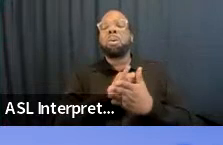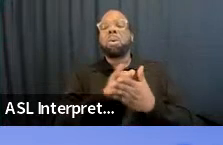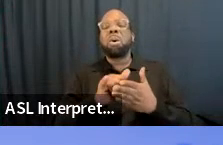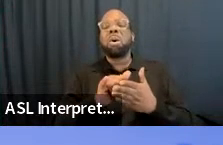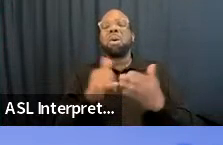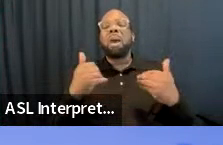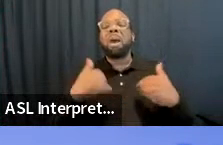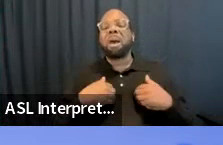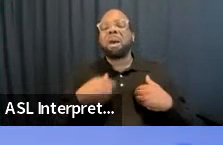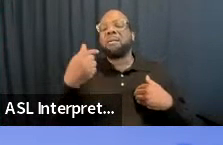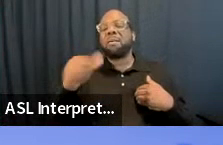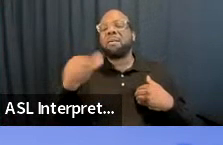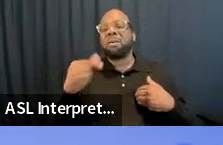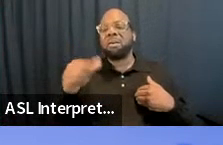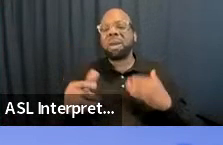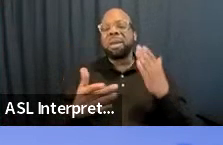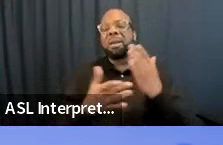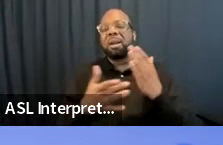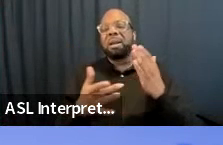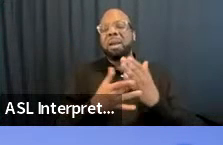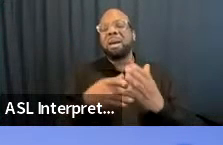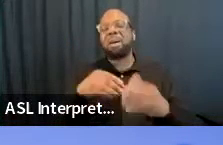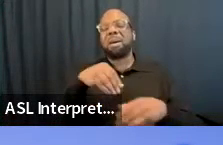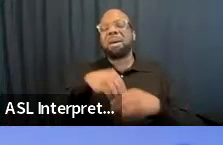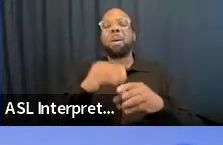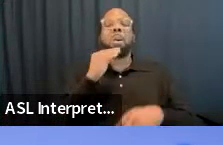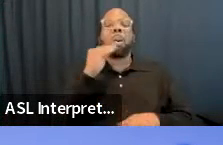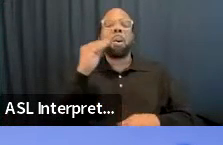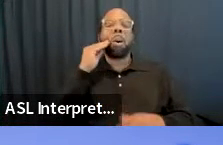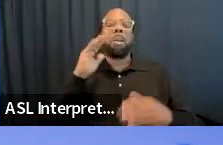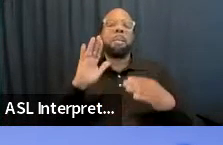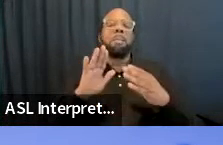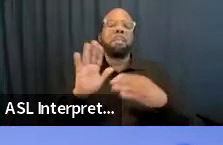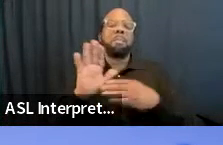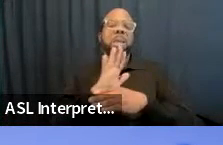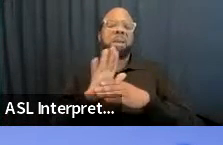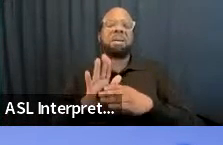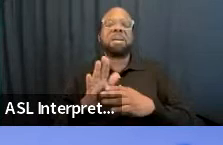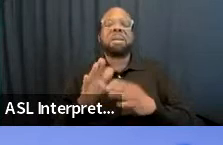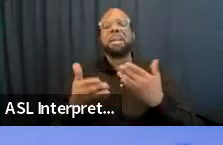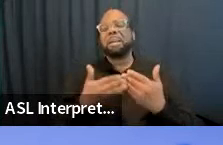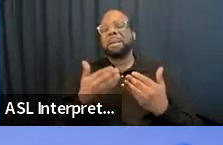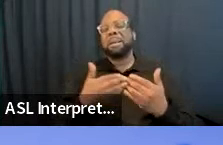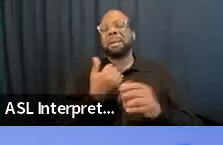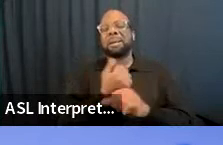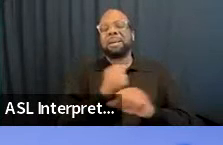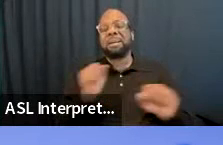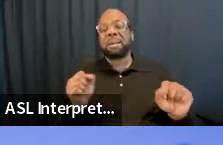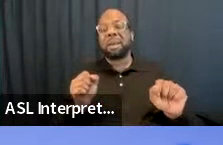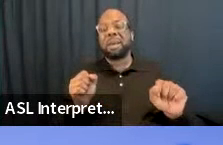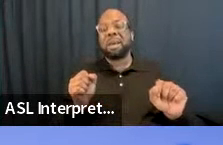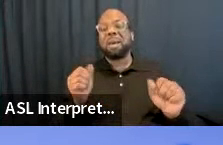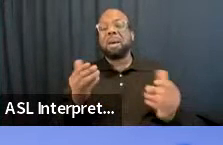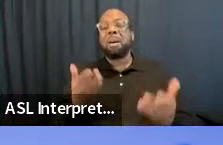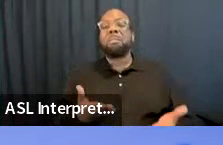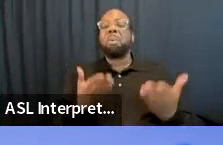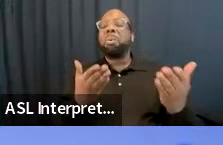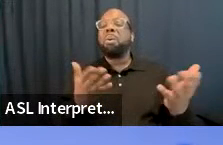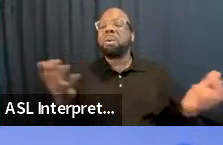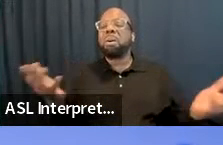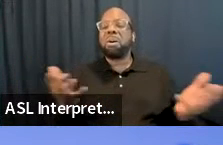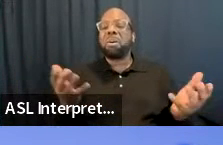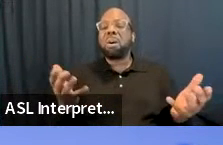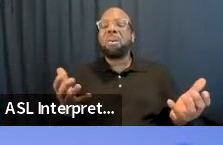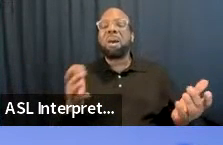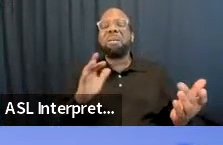energy technologies in their homes and businesses more easily and safely. The proposal seeks to do that by getting outmoded